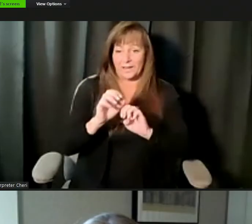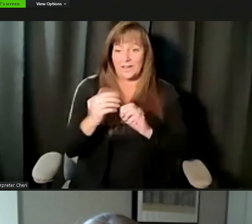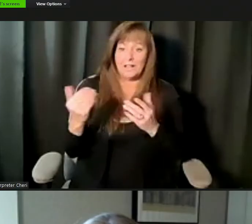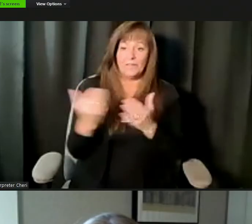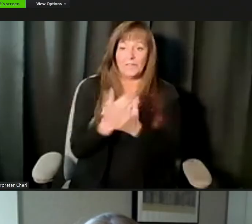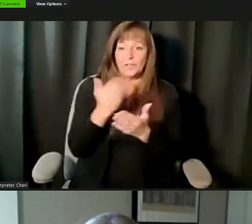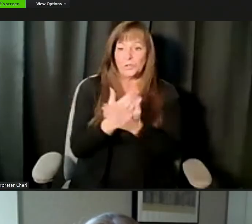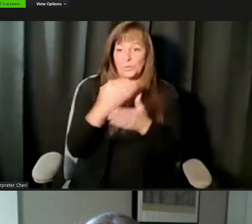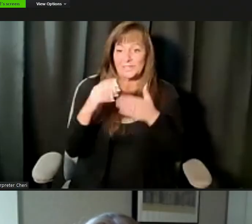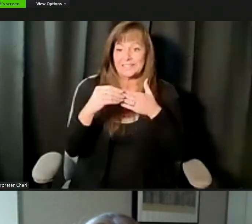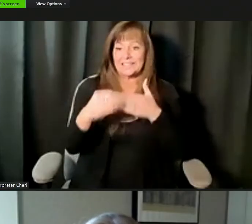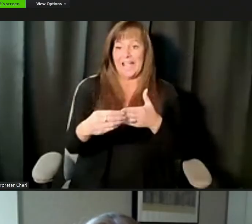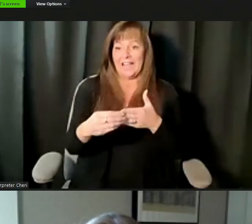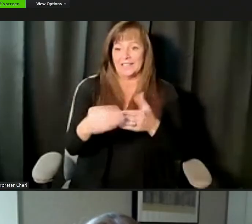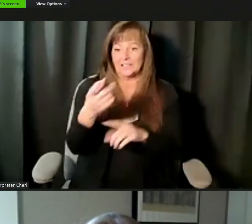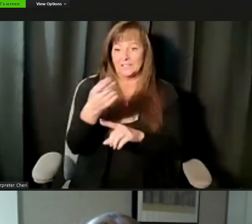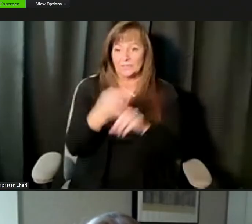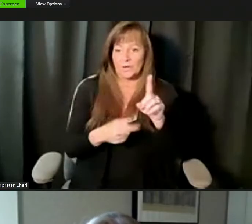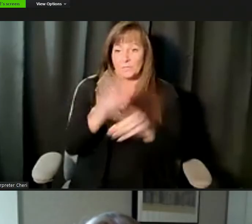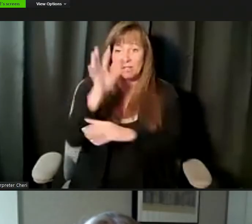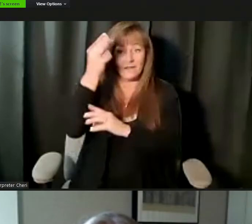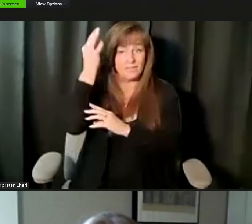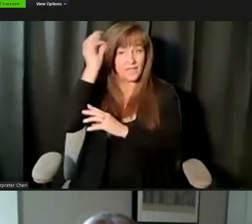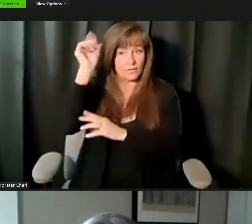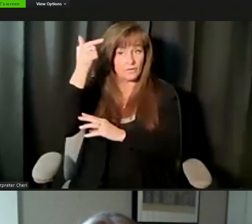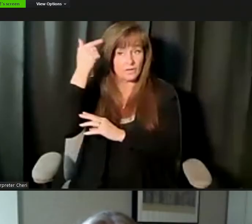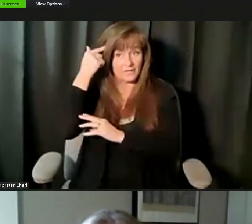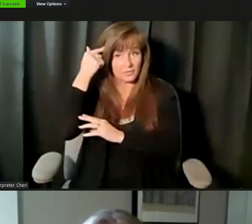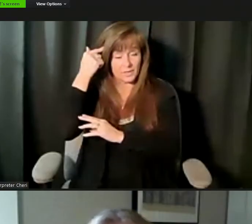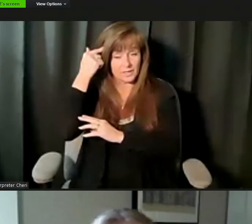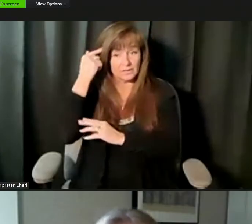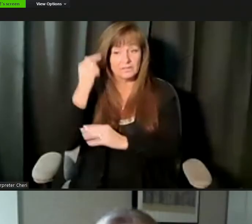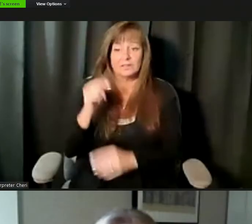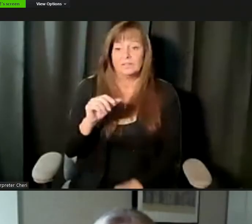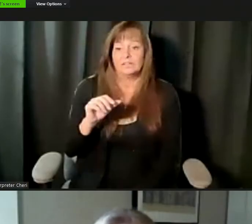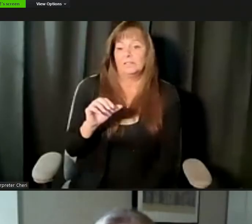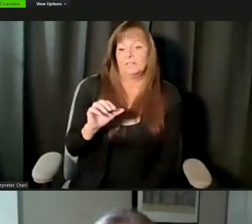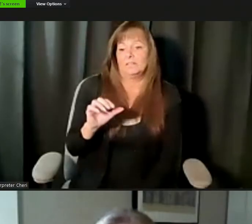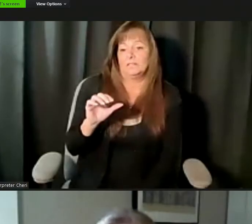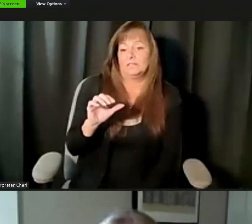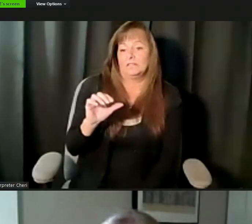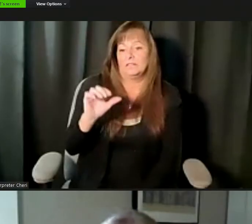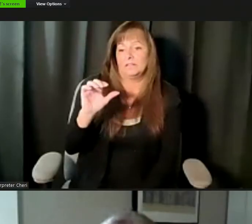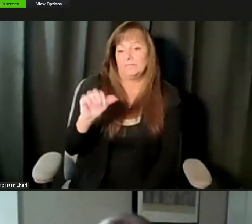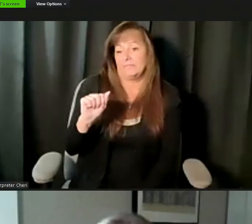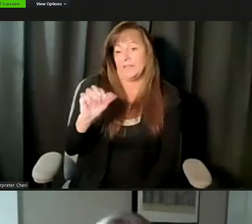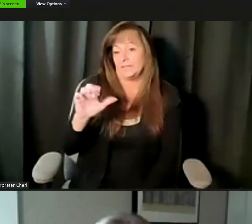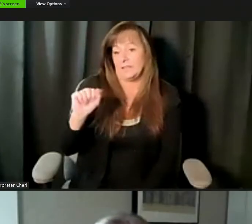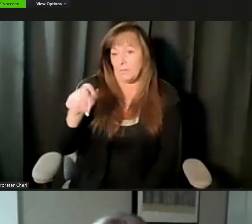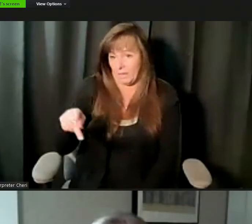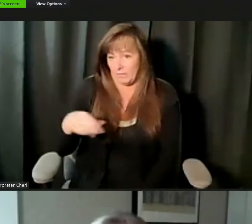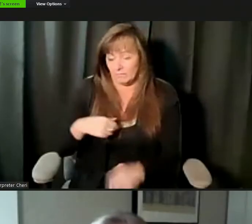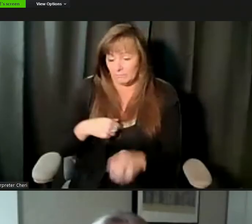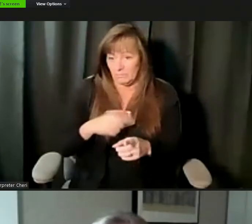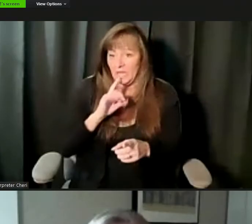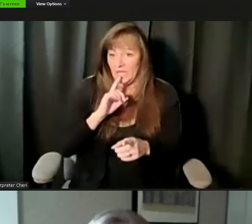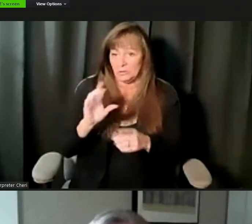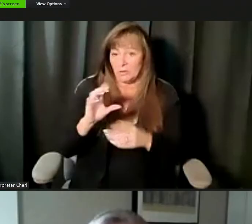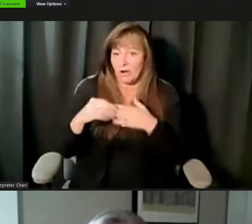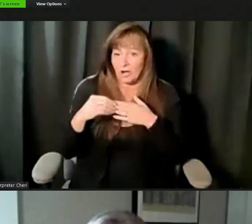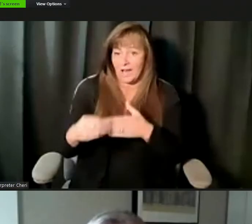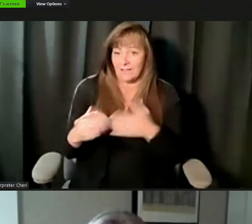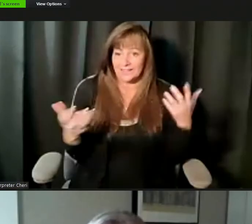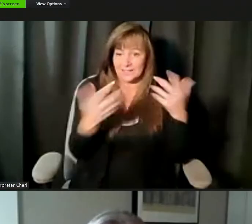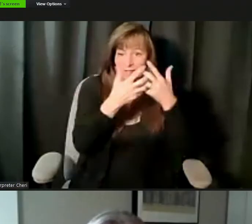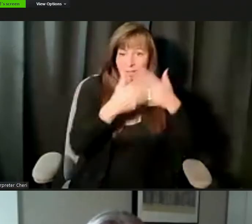guidance from the federal government and ACIP to really make sure that our guidelines are harmonized with their